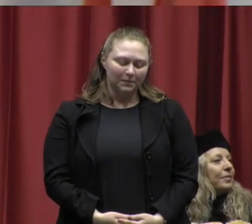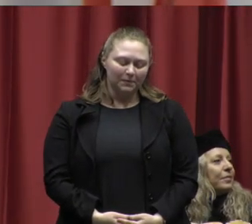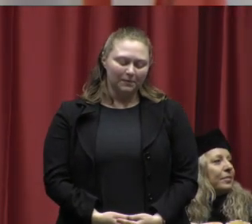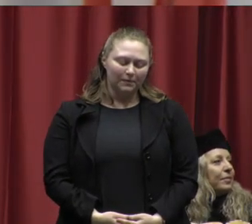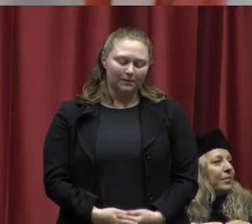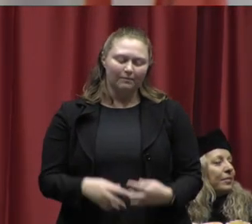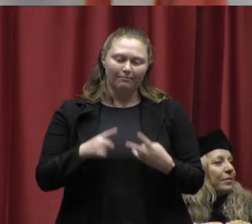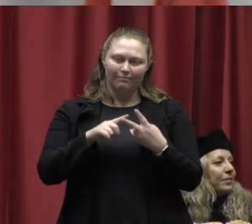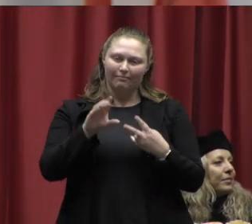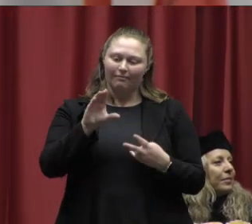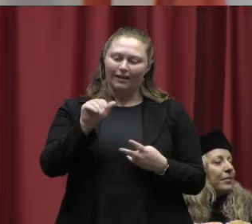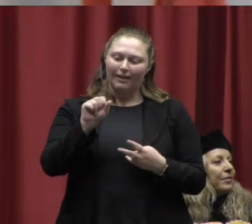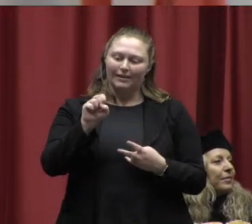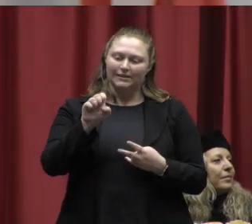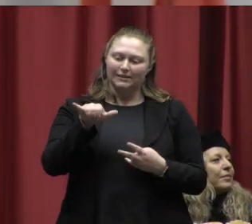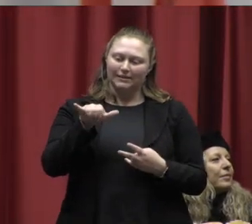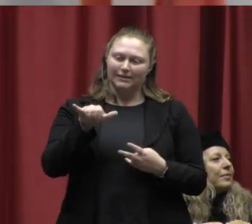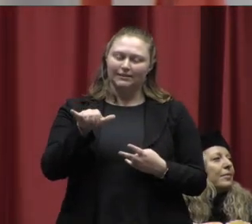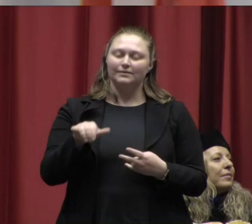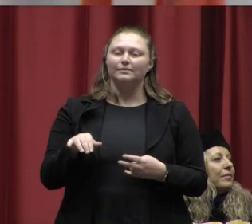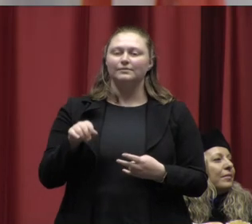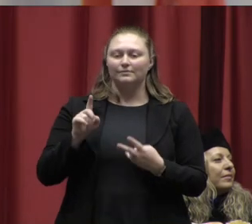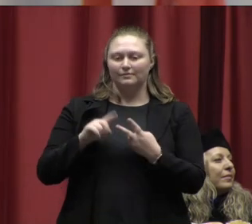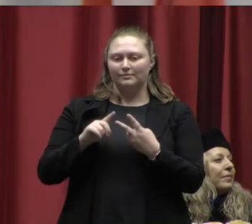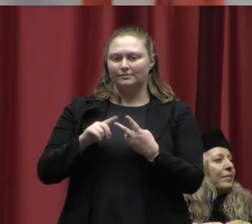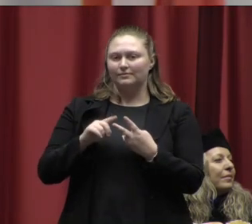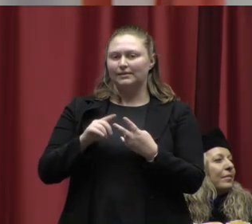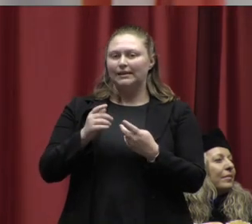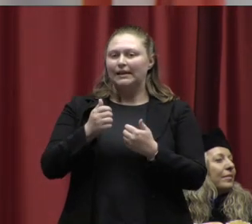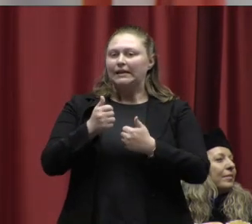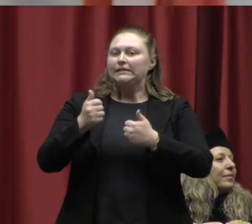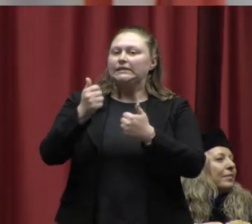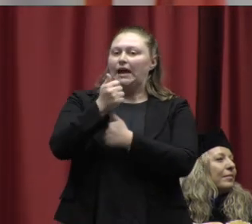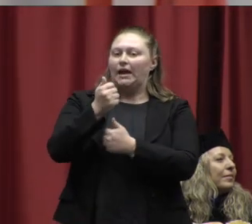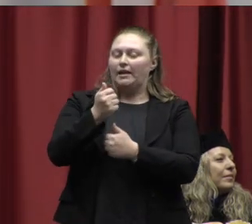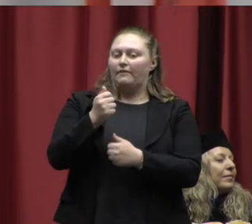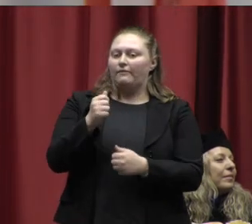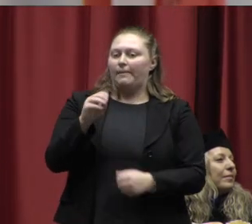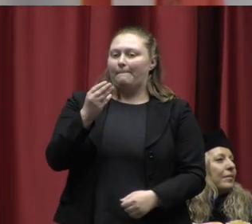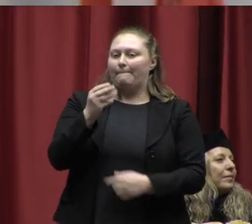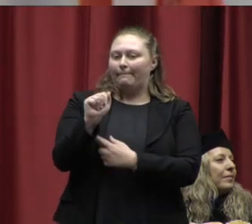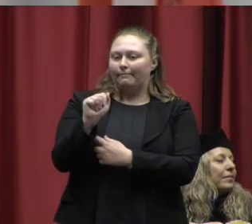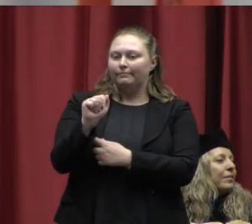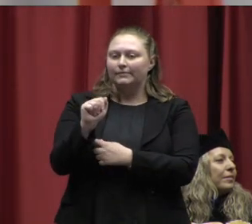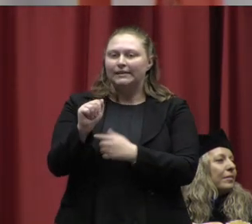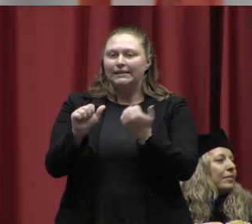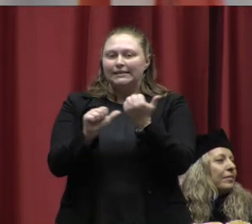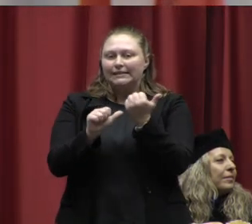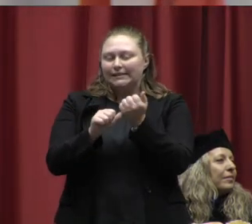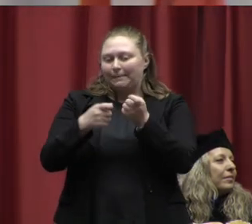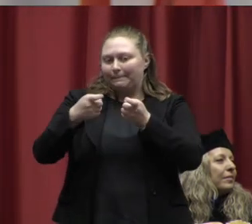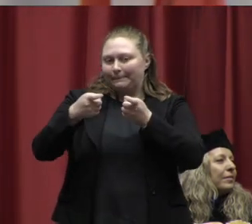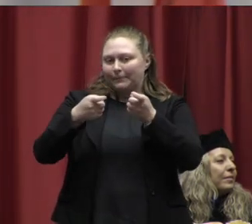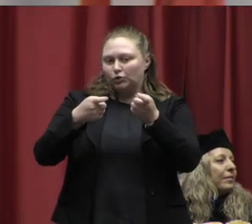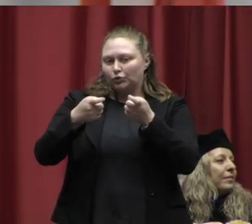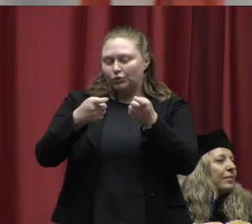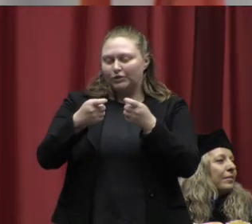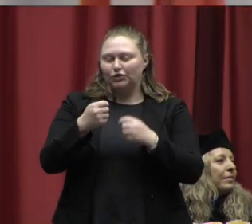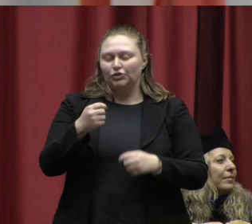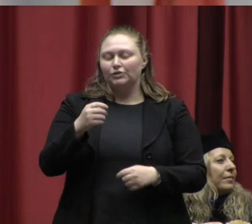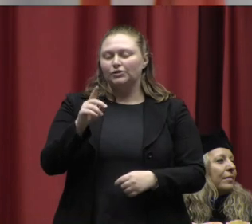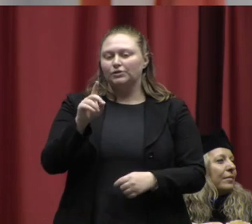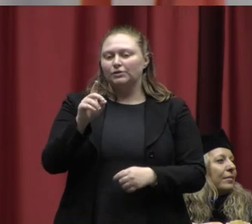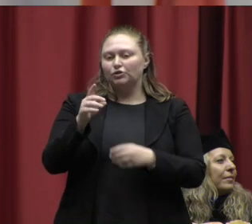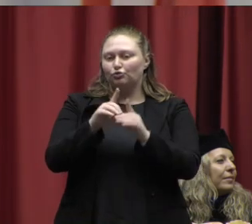And Casey Mortensen has earned the Executive Master of Business Administration degree and holds the highest grade